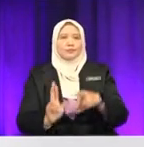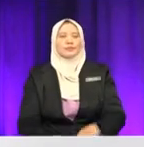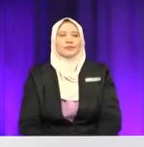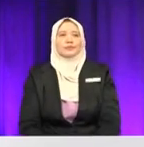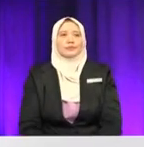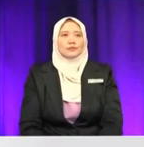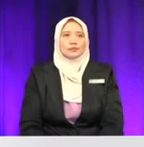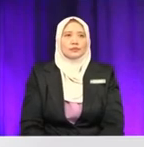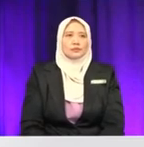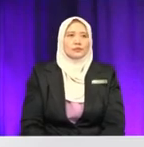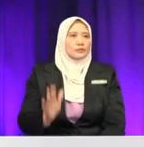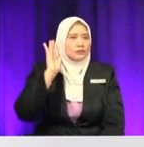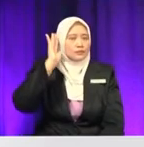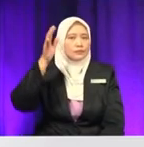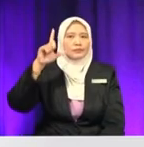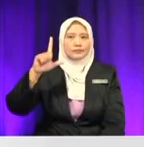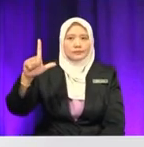Anyone?